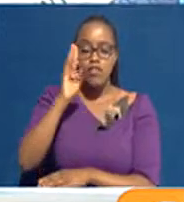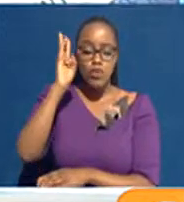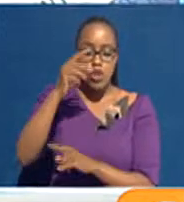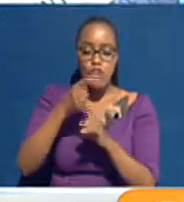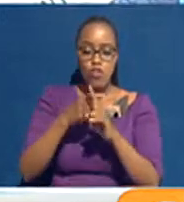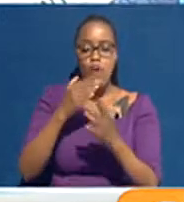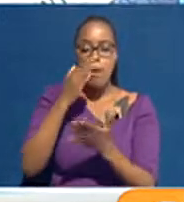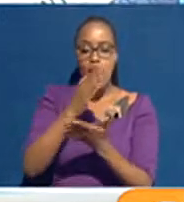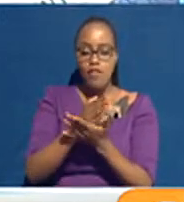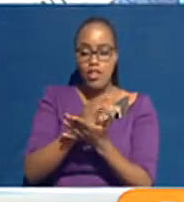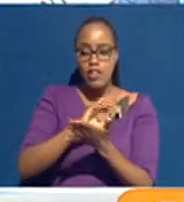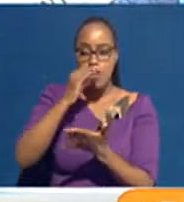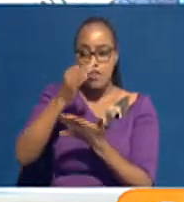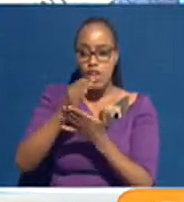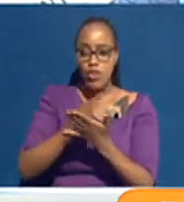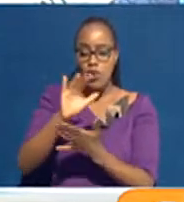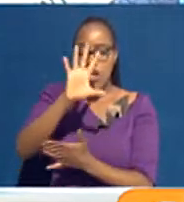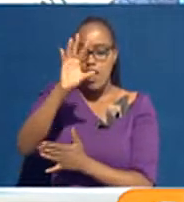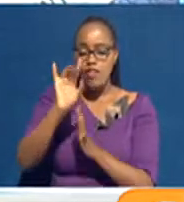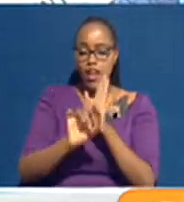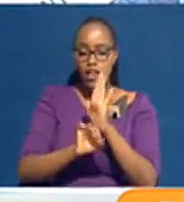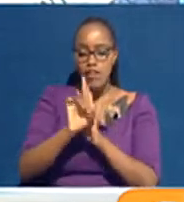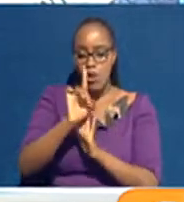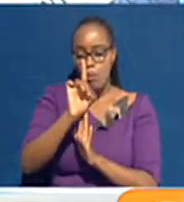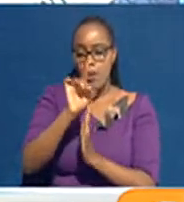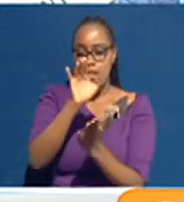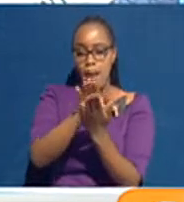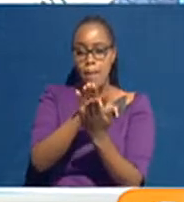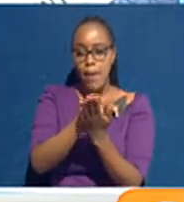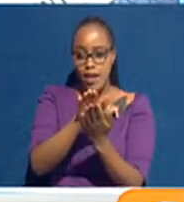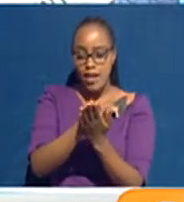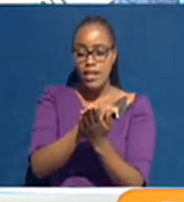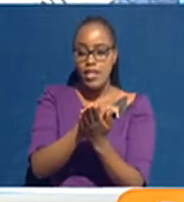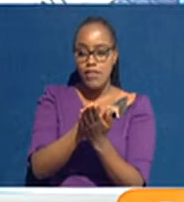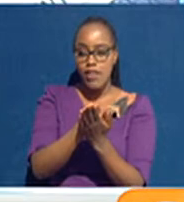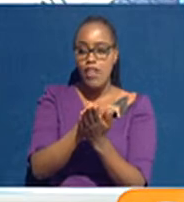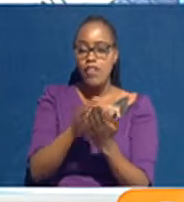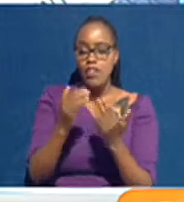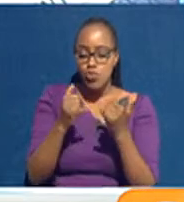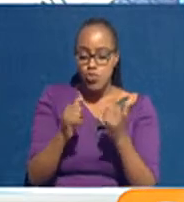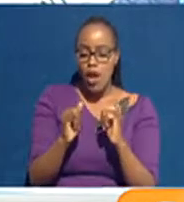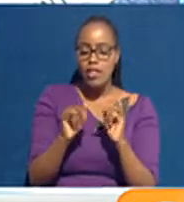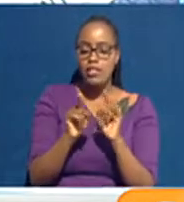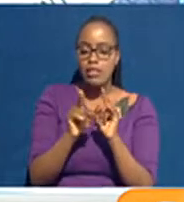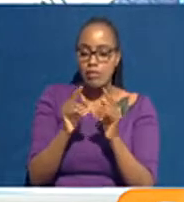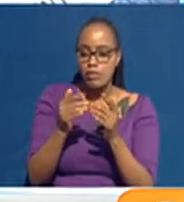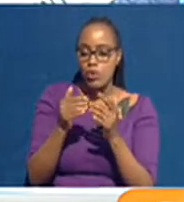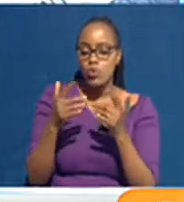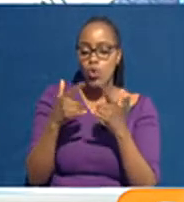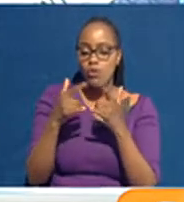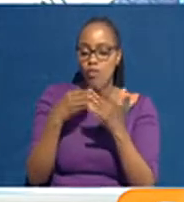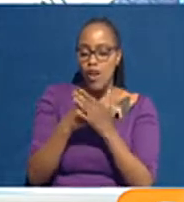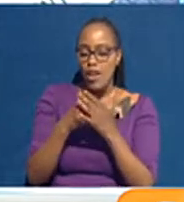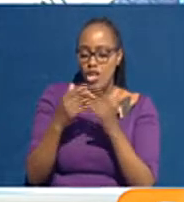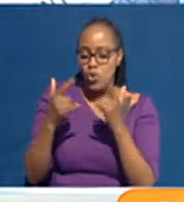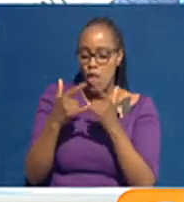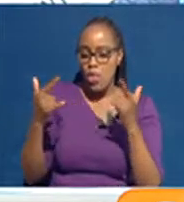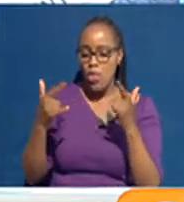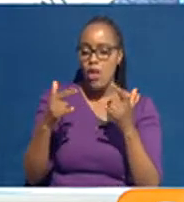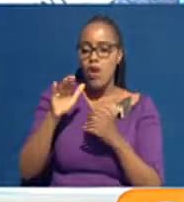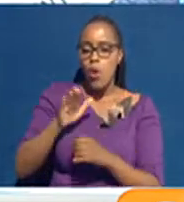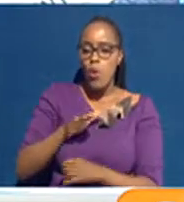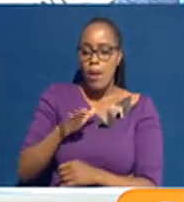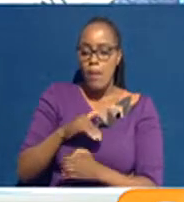from an affirmative fund by the Africa Development Bank, in a bid to bridge the financial gap for women entrepreneurs